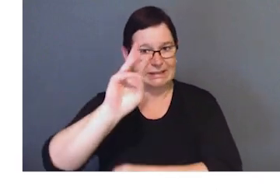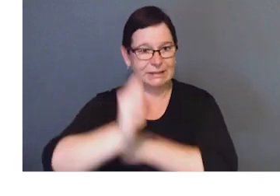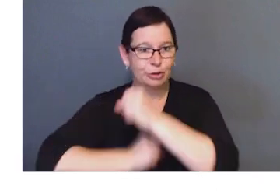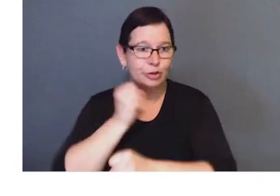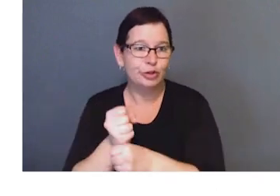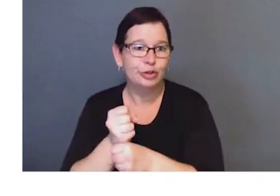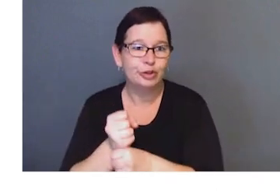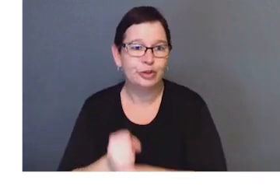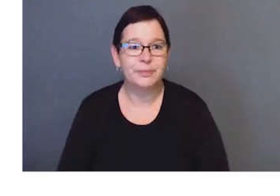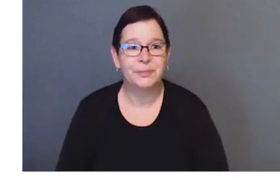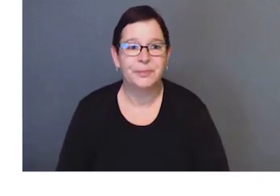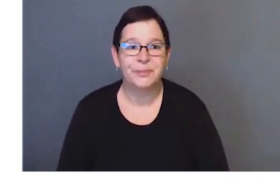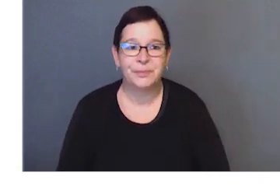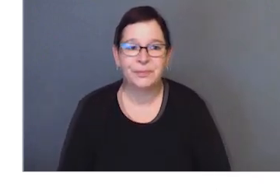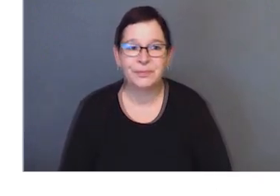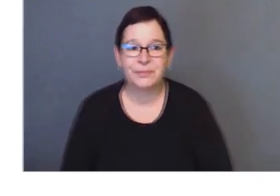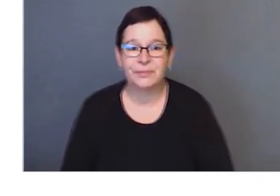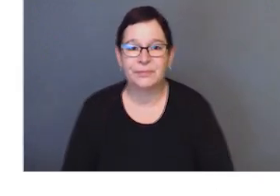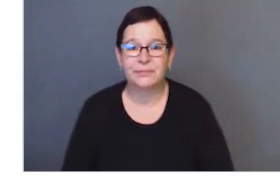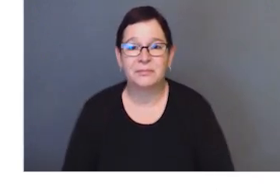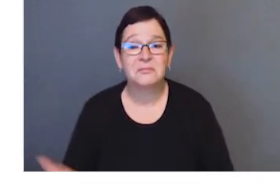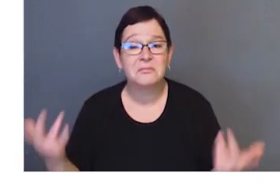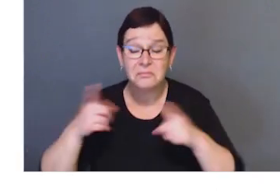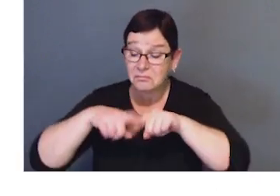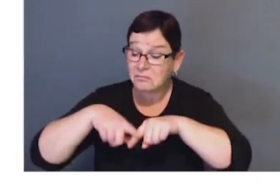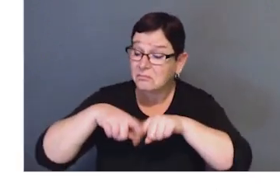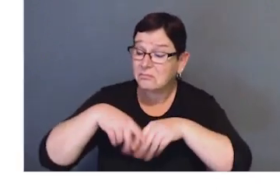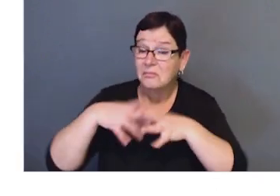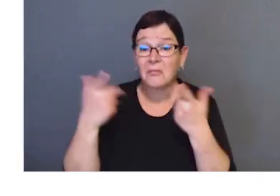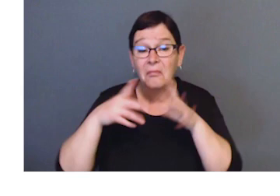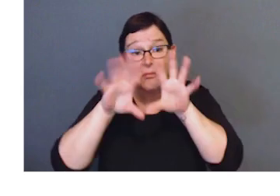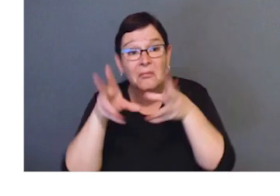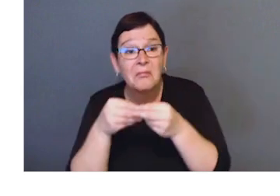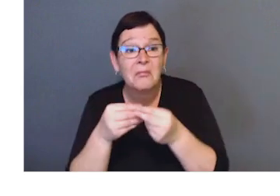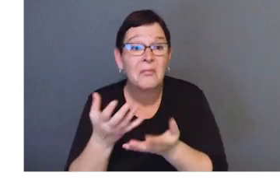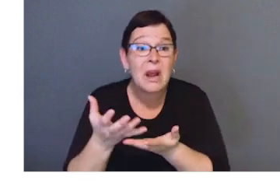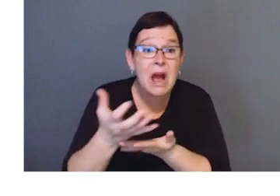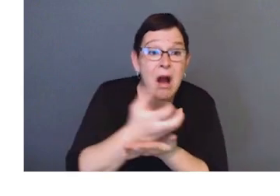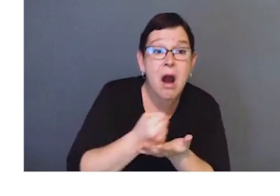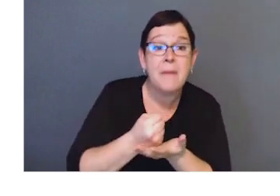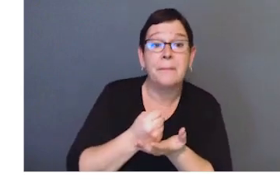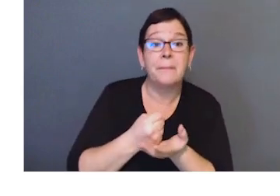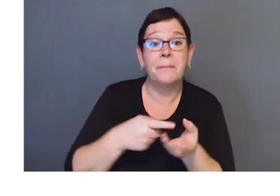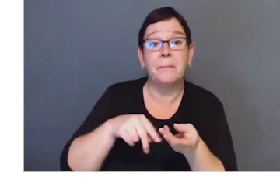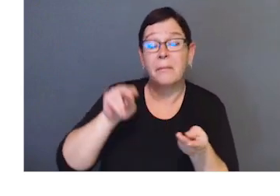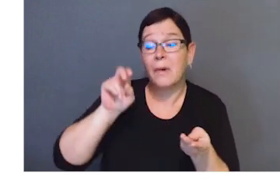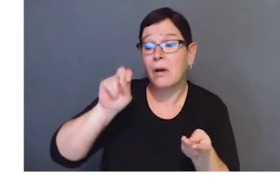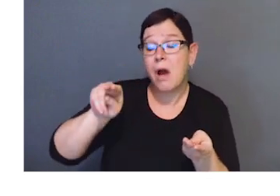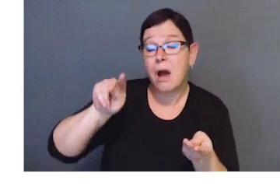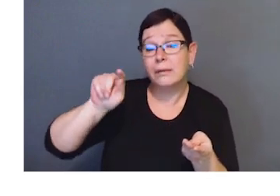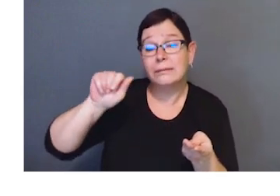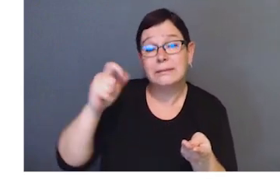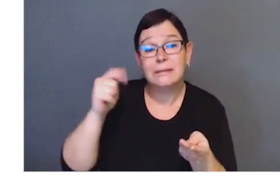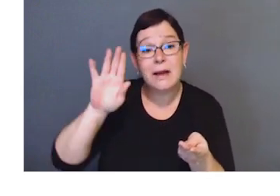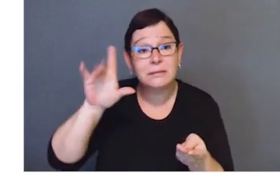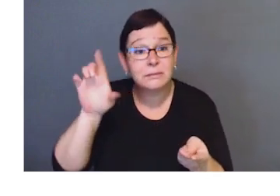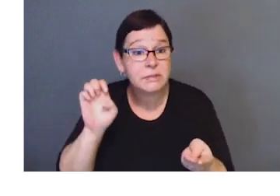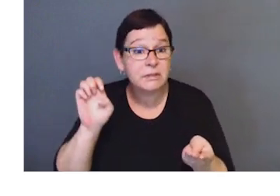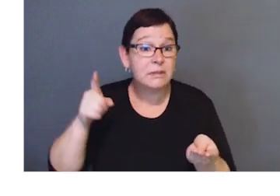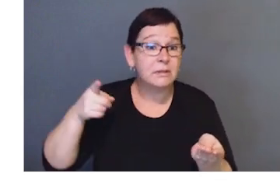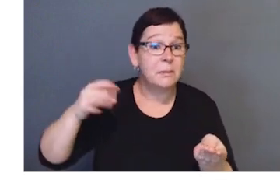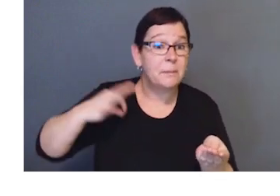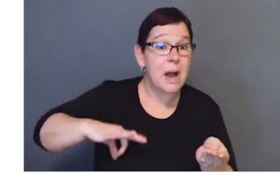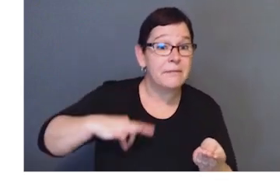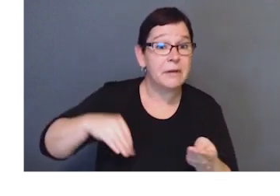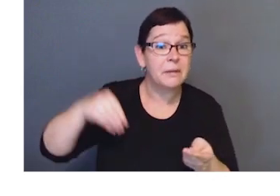Depending on your net income, your non-taxable Canada Dental Benefit payments could be as high as $650 per child per